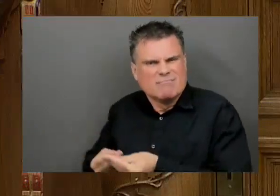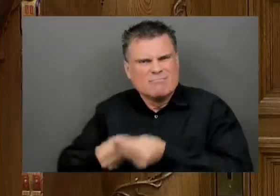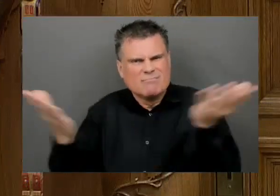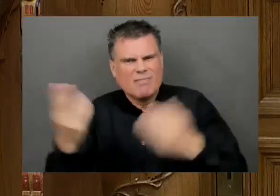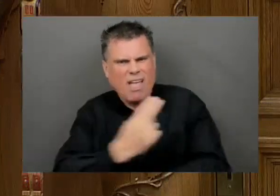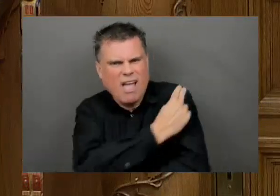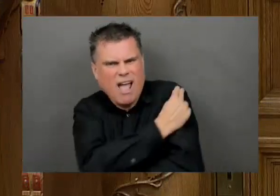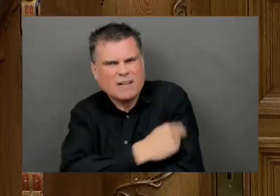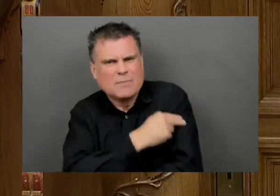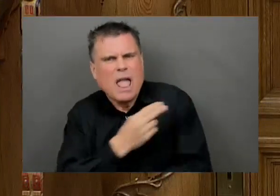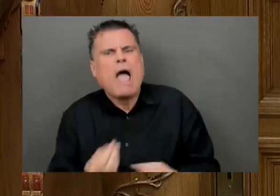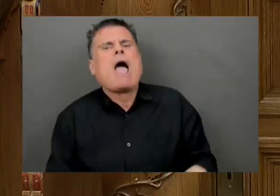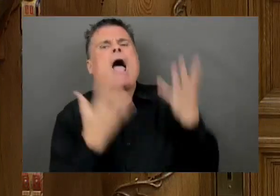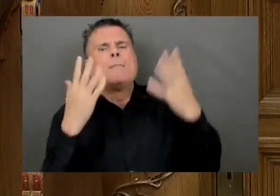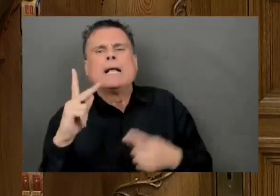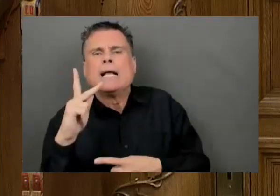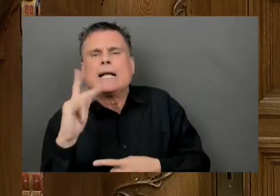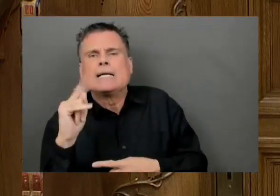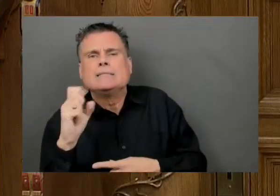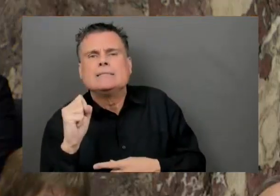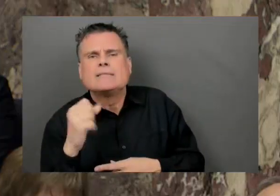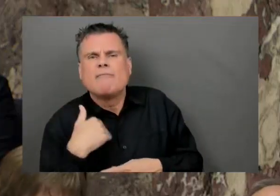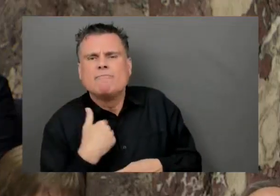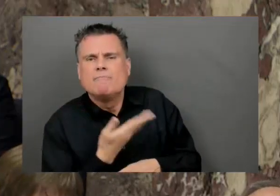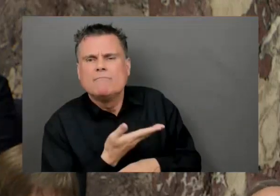Minister. Honourable Speaker,